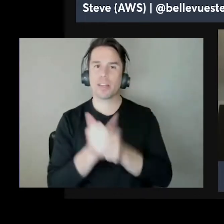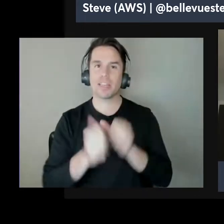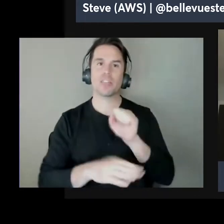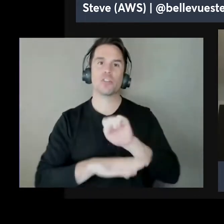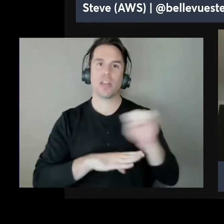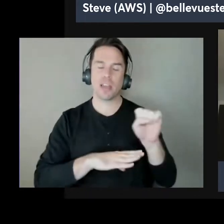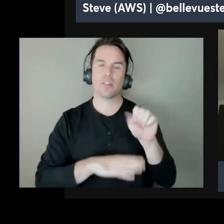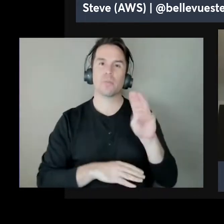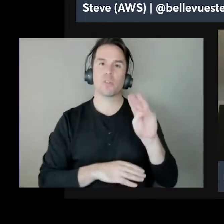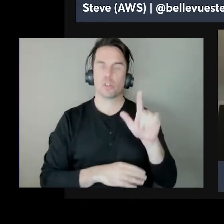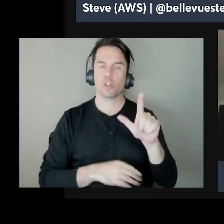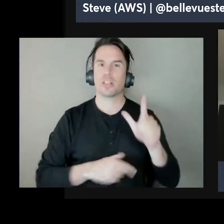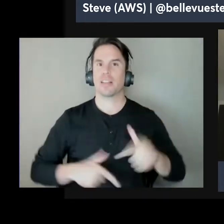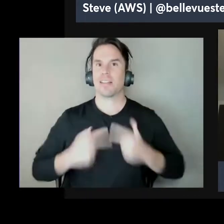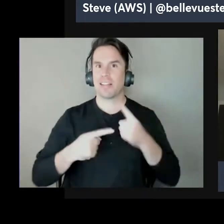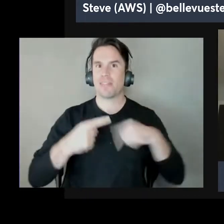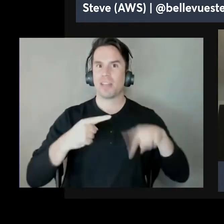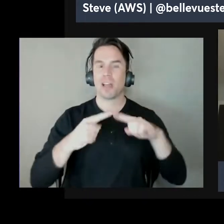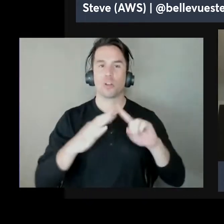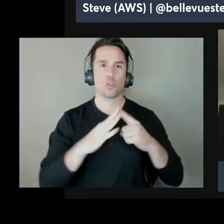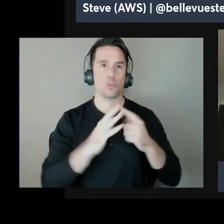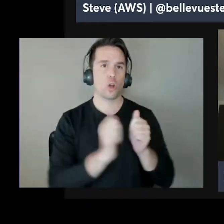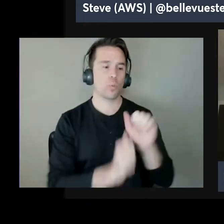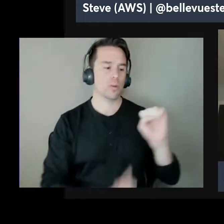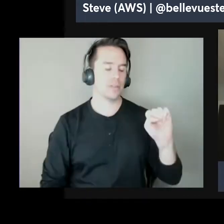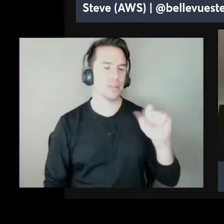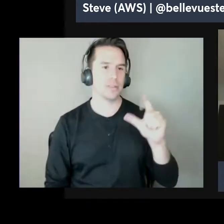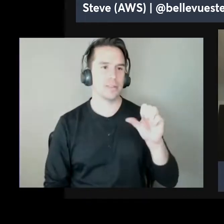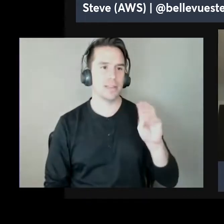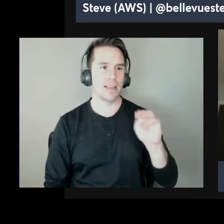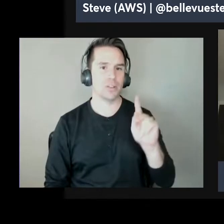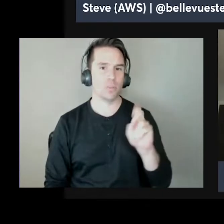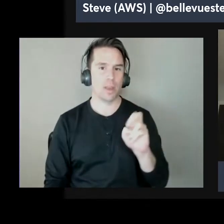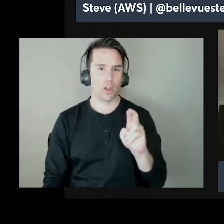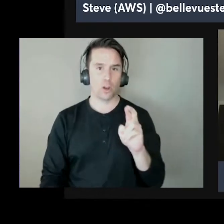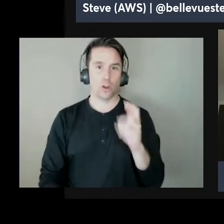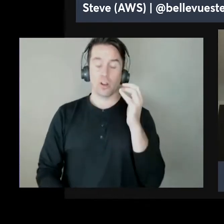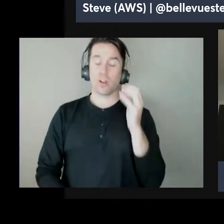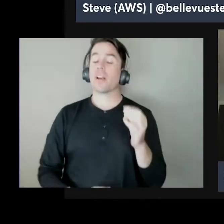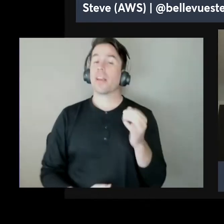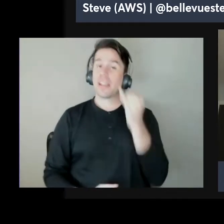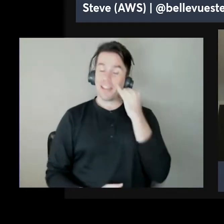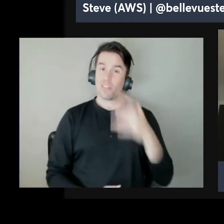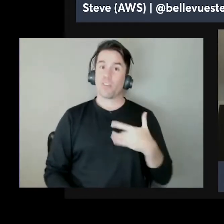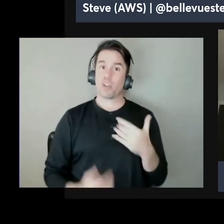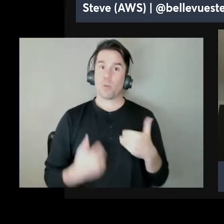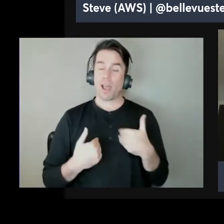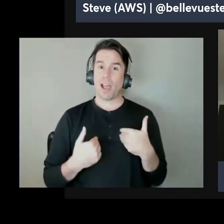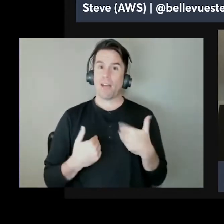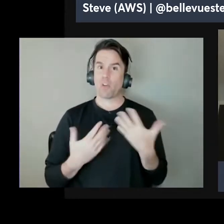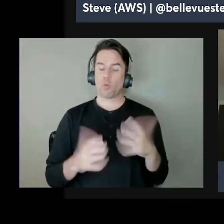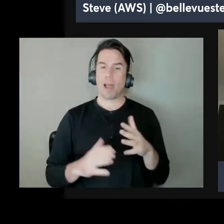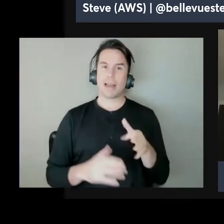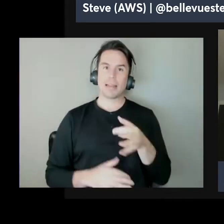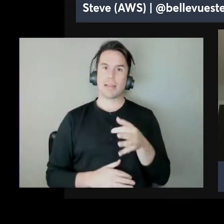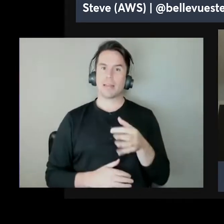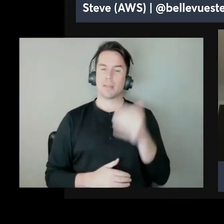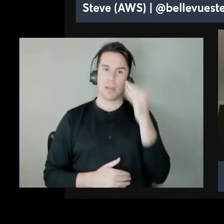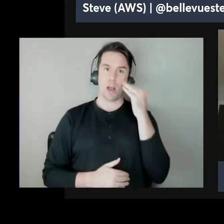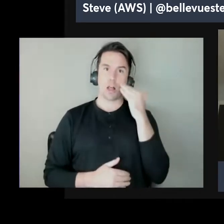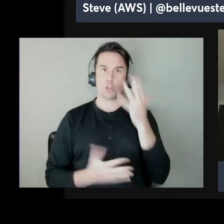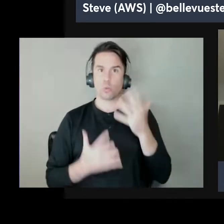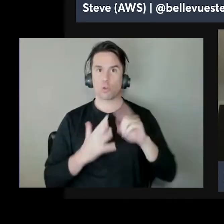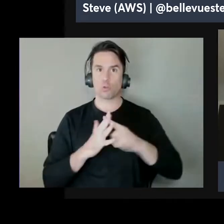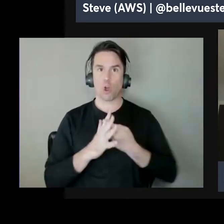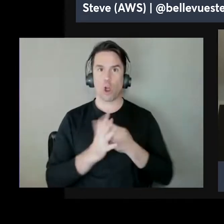with SageMaker in case you think you have the required expertise and you want to start building the models from scratch, or leverage